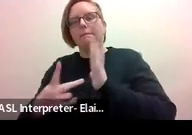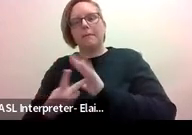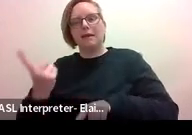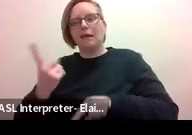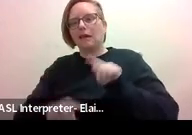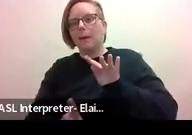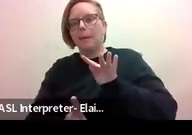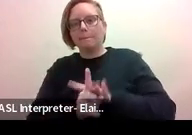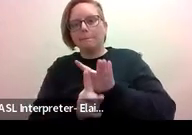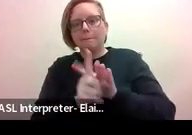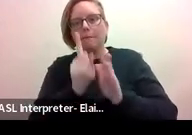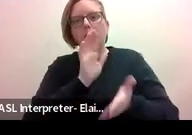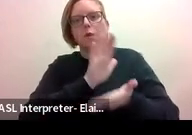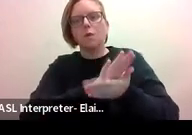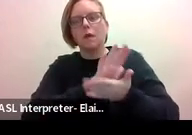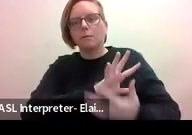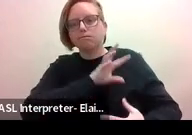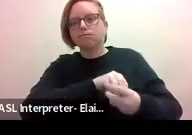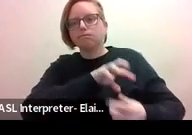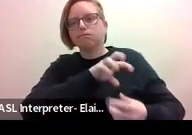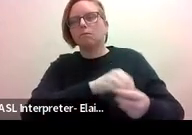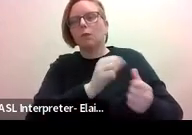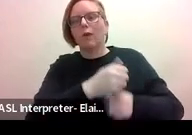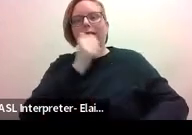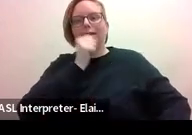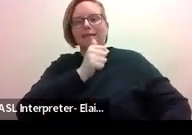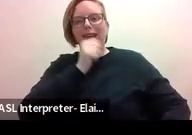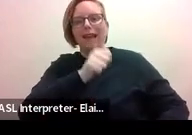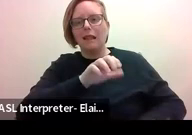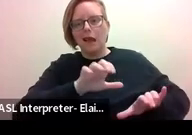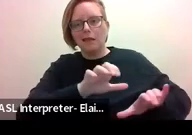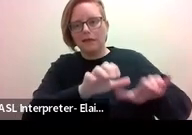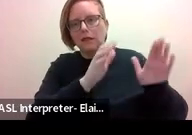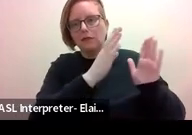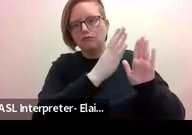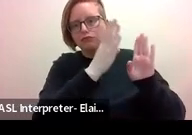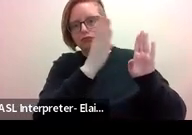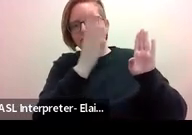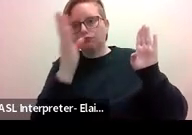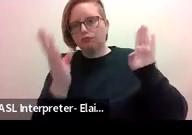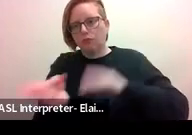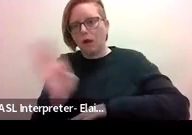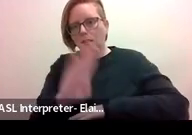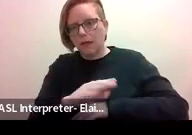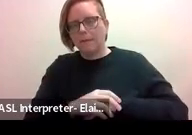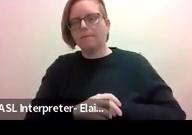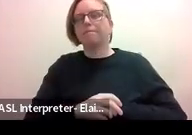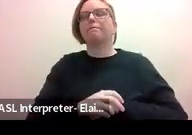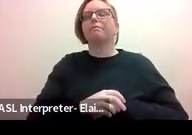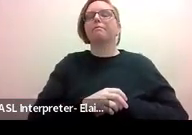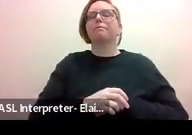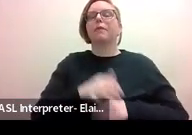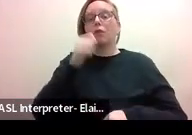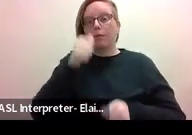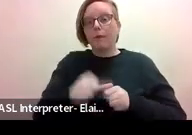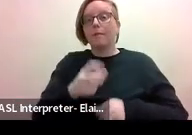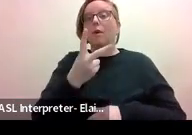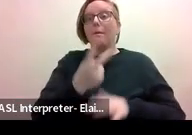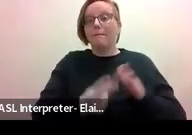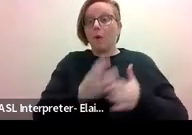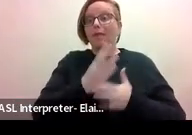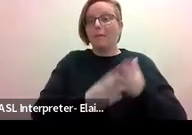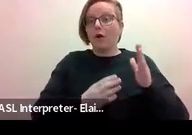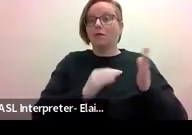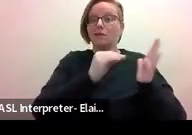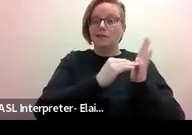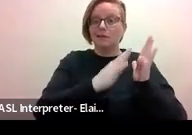school and participate in all daily activities across his day. And just remembering both components, and I don't think I mentioned it,